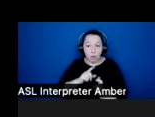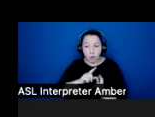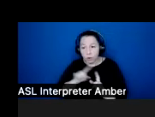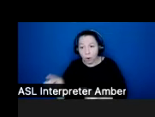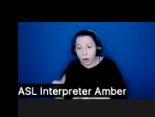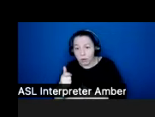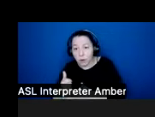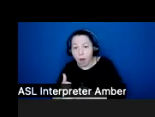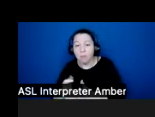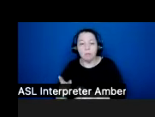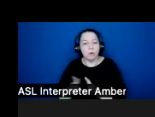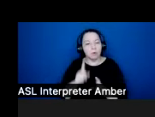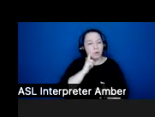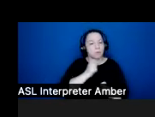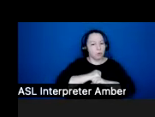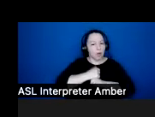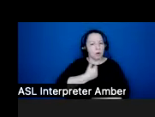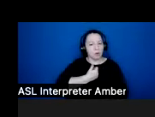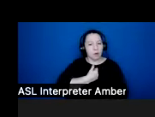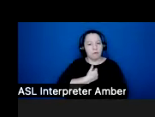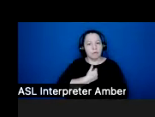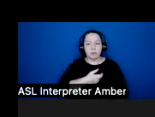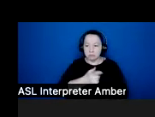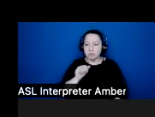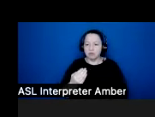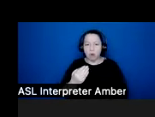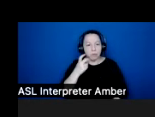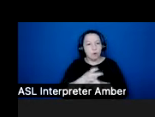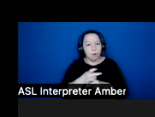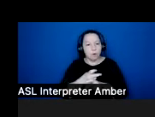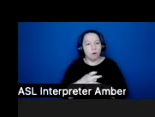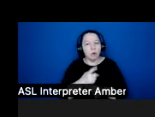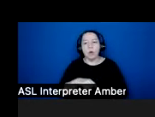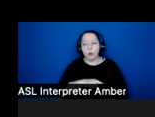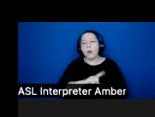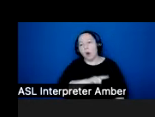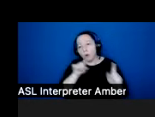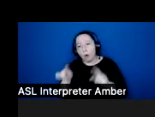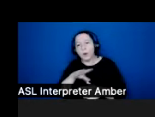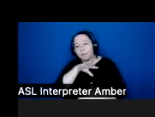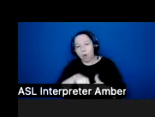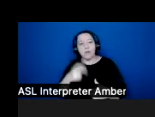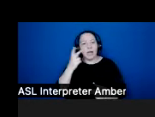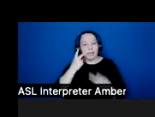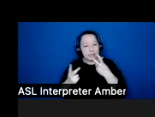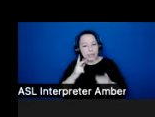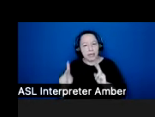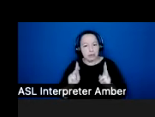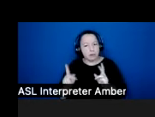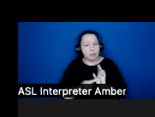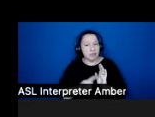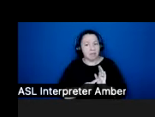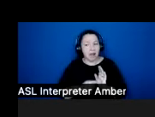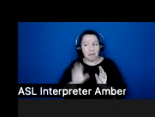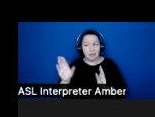you know, and we are going and seeing people, you know, seeing people sometimes at